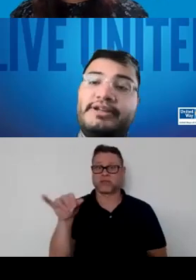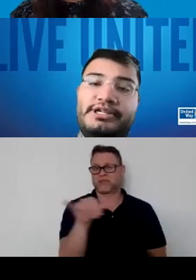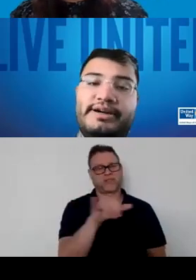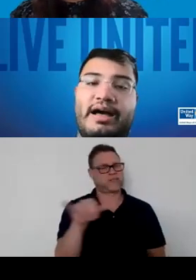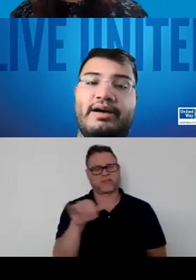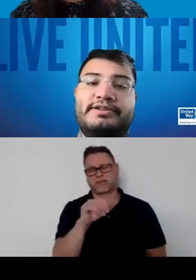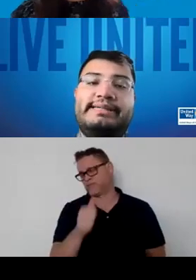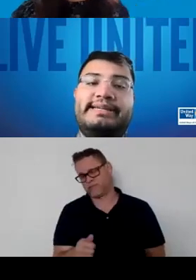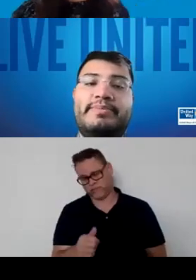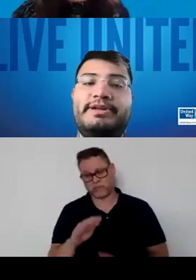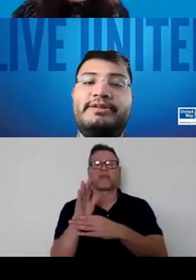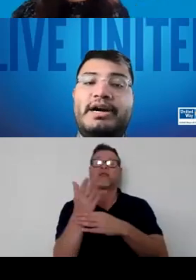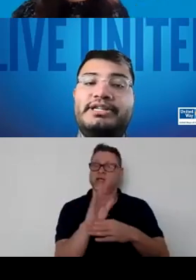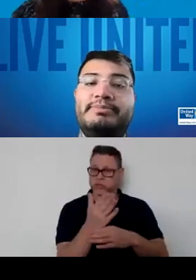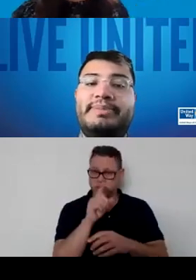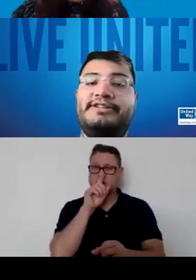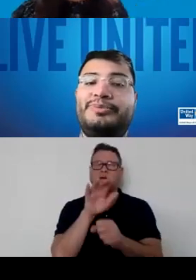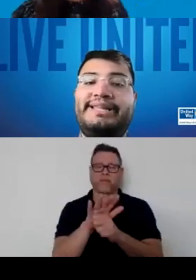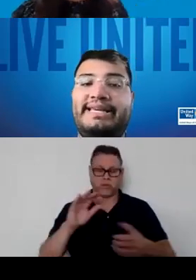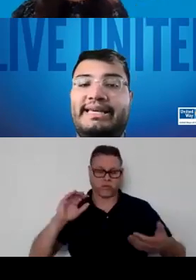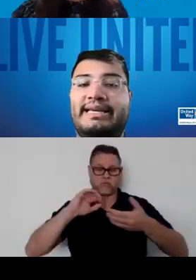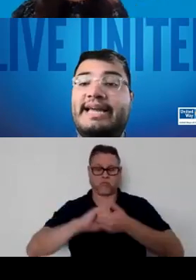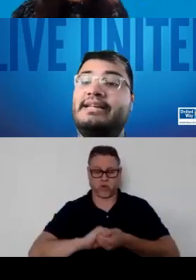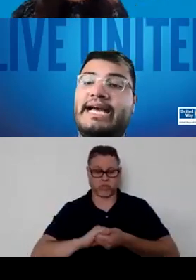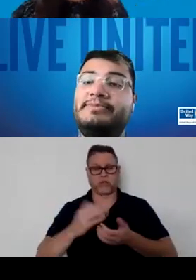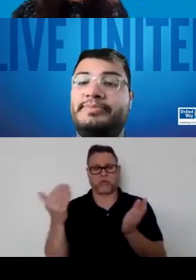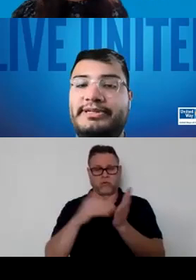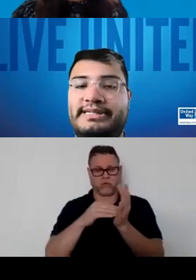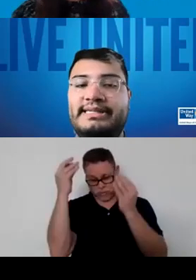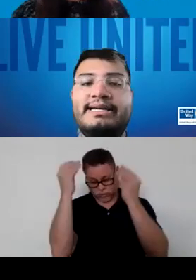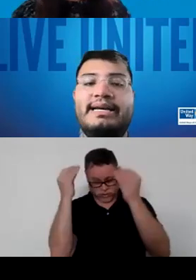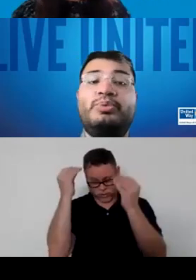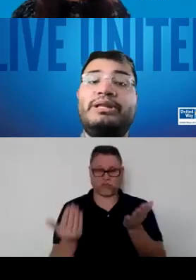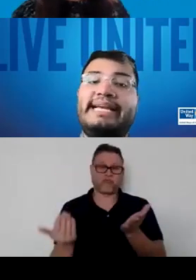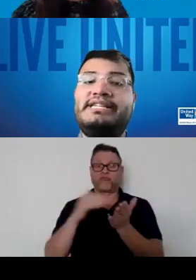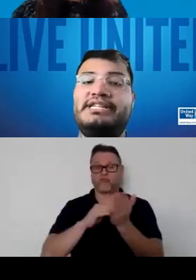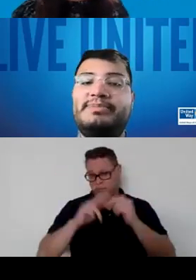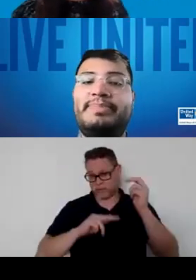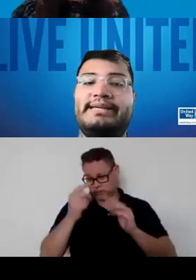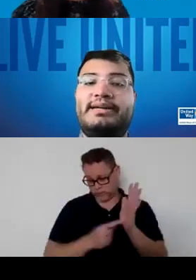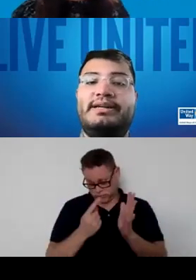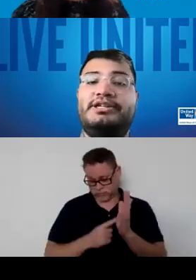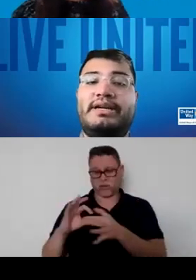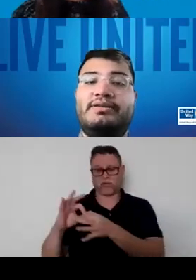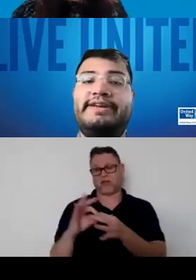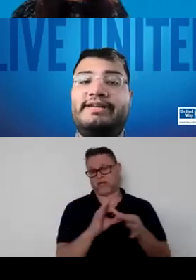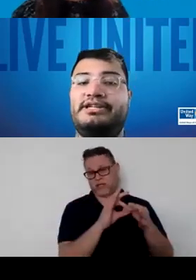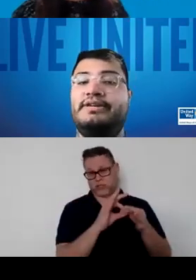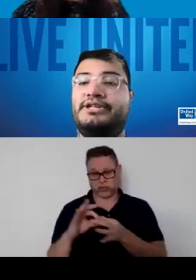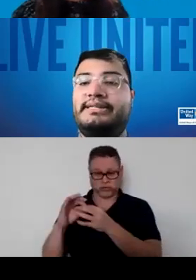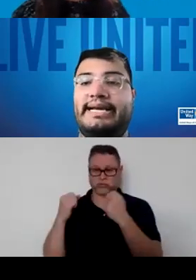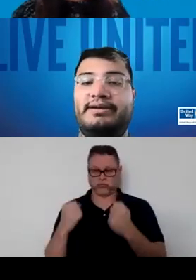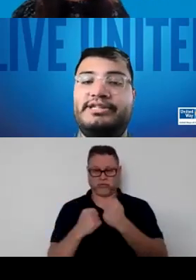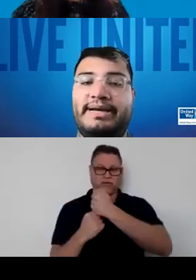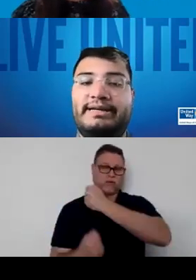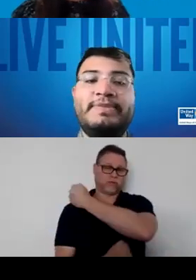they do share, however, is a commitment to partnership and to rethinking, and at times rebuilding, relationships based on a strong foundation of